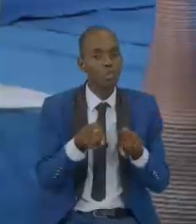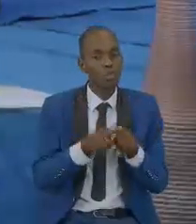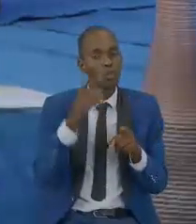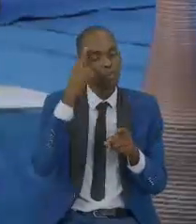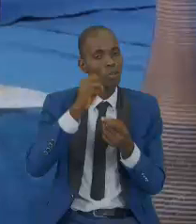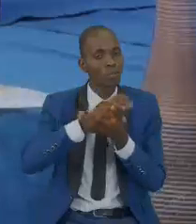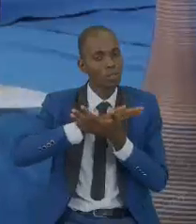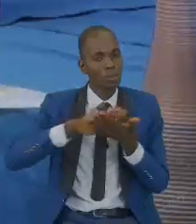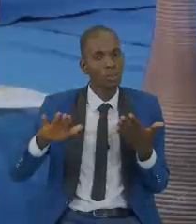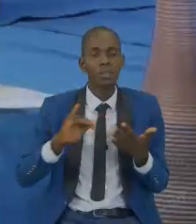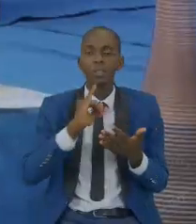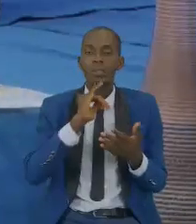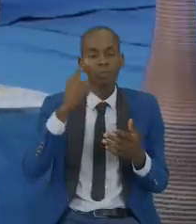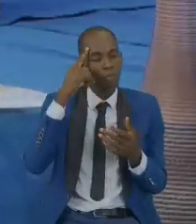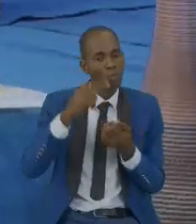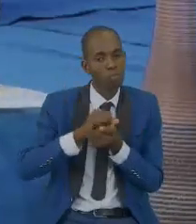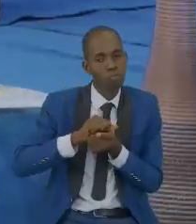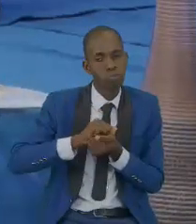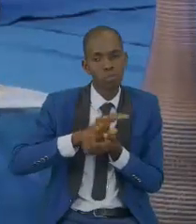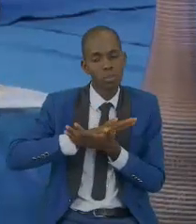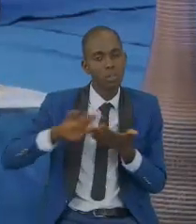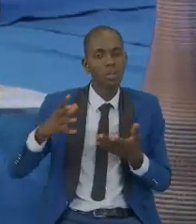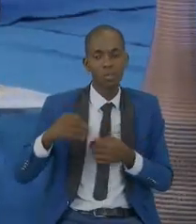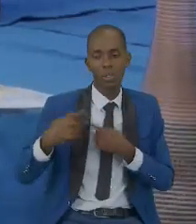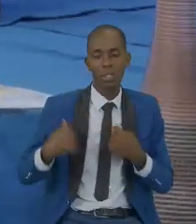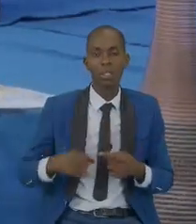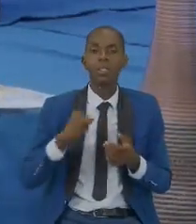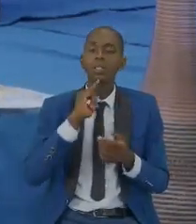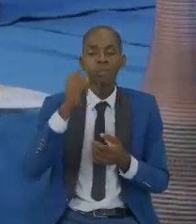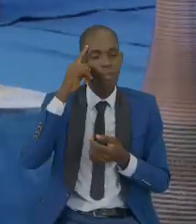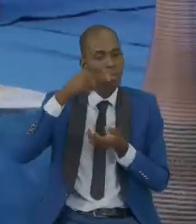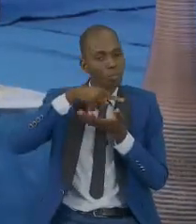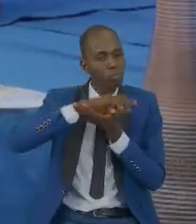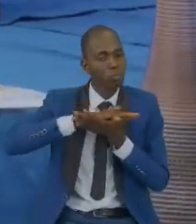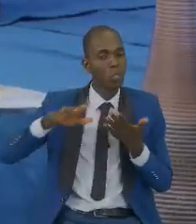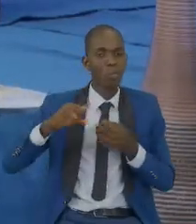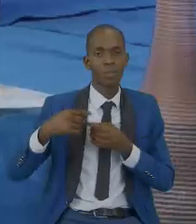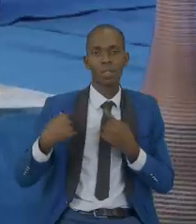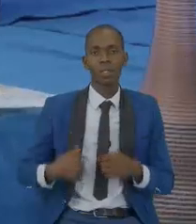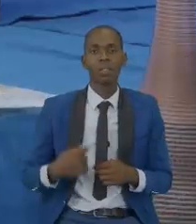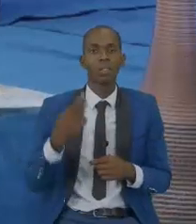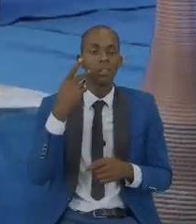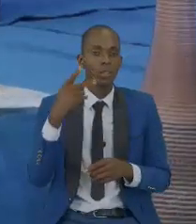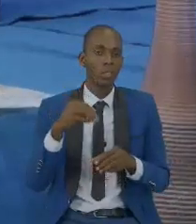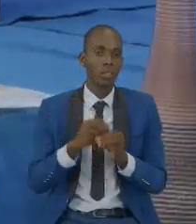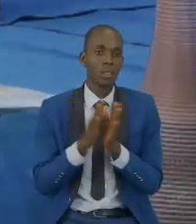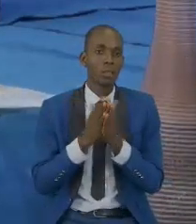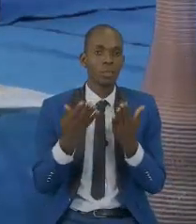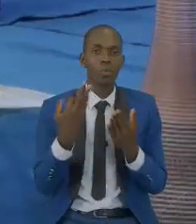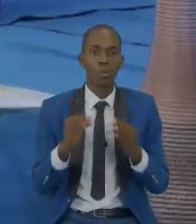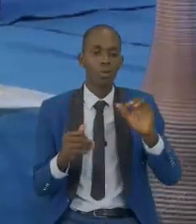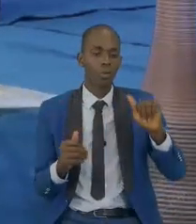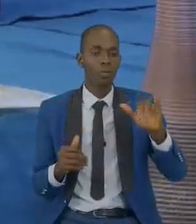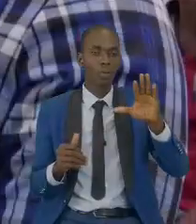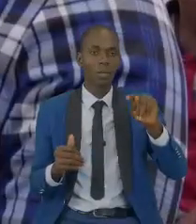is for the purging of the heart. Faith is for the purity of the heart. Look at Acts chapter 15,